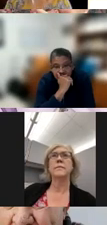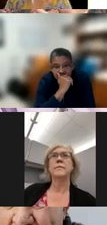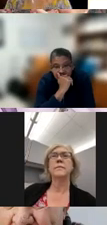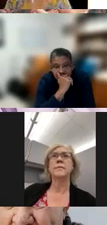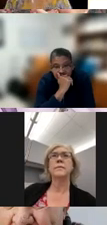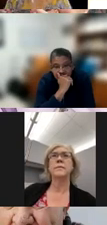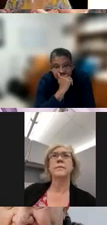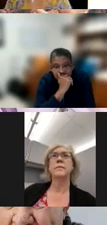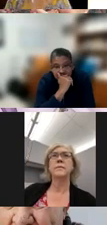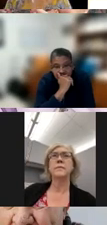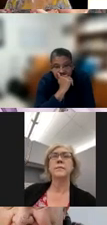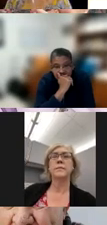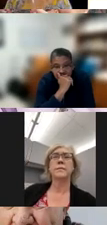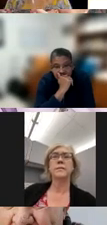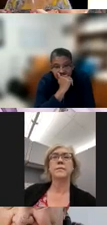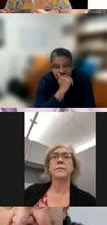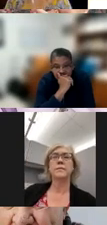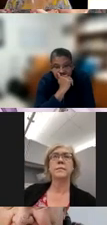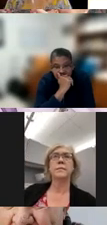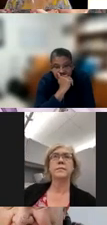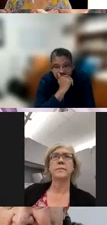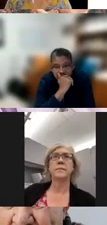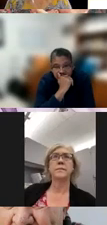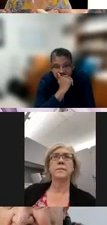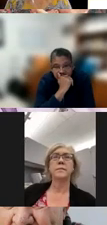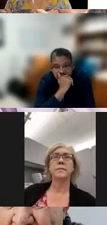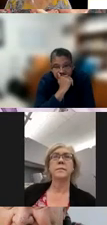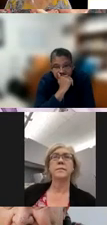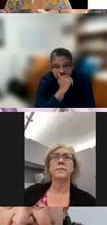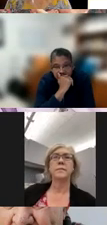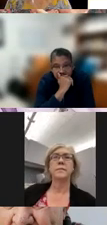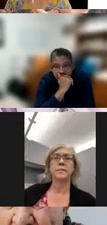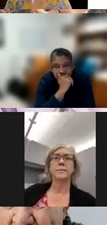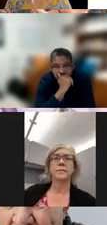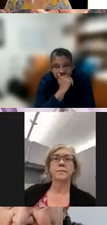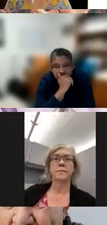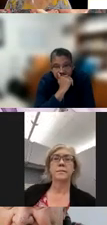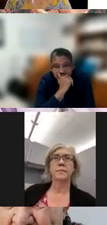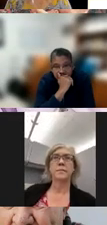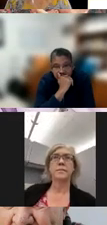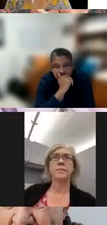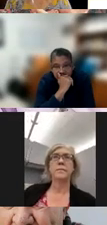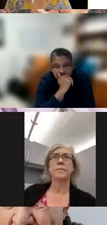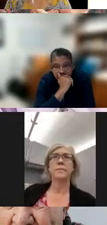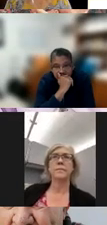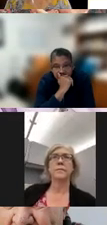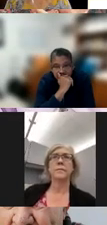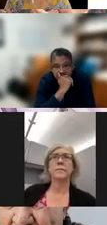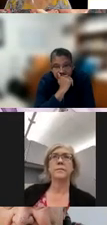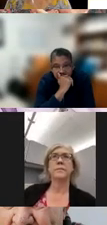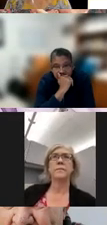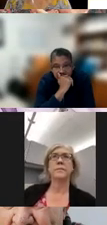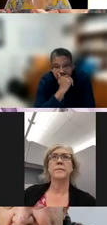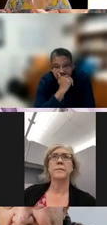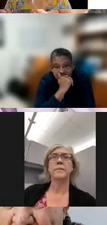SETA in Sacramento County is the community action agency for Sacramento, and they